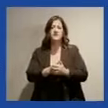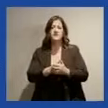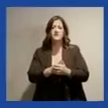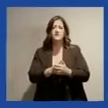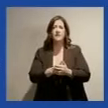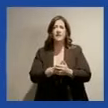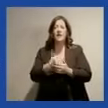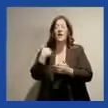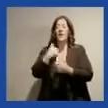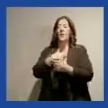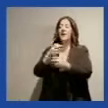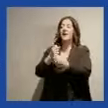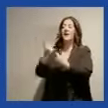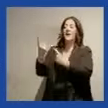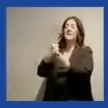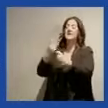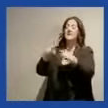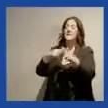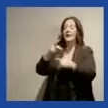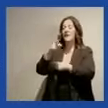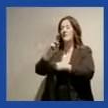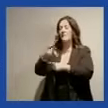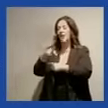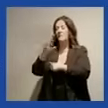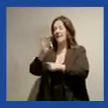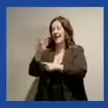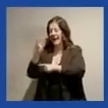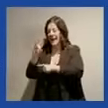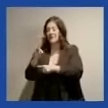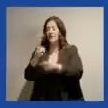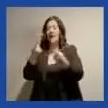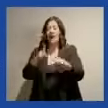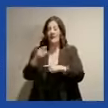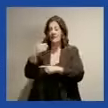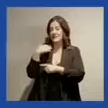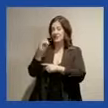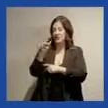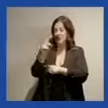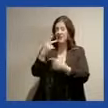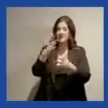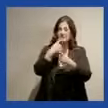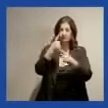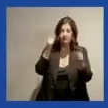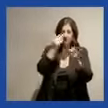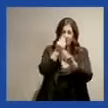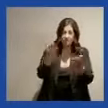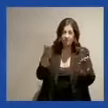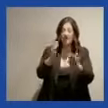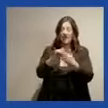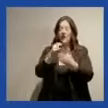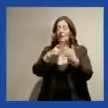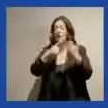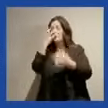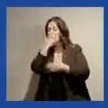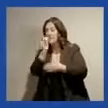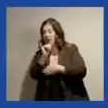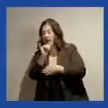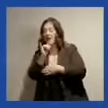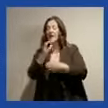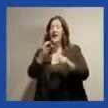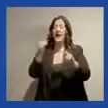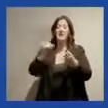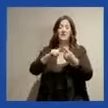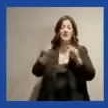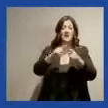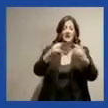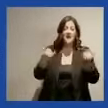getting a lot, Prop 98, what is January look like, or rather, what does May look like in relationship to January?